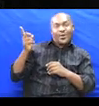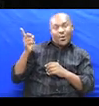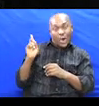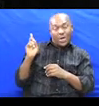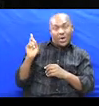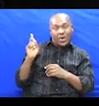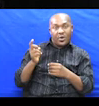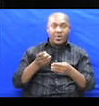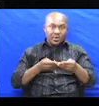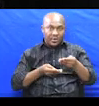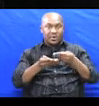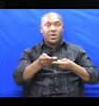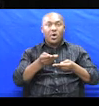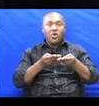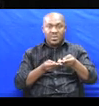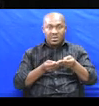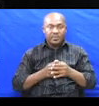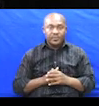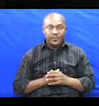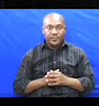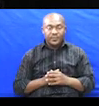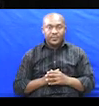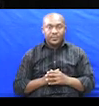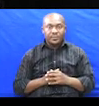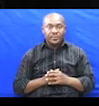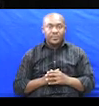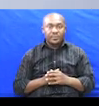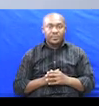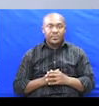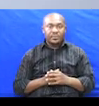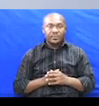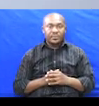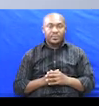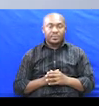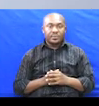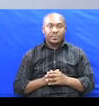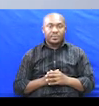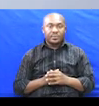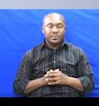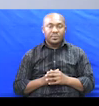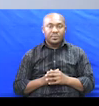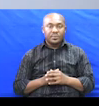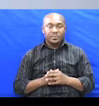our discussion today is colonial economy. Colonial economy.